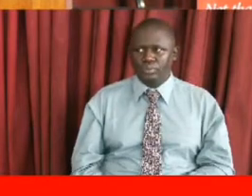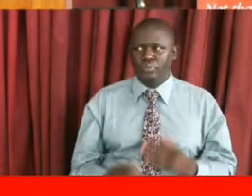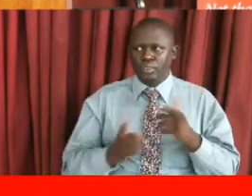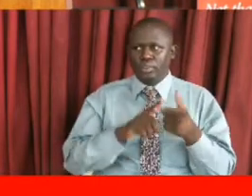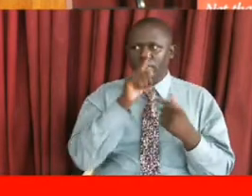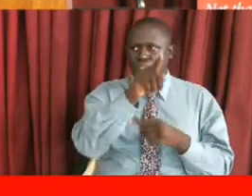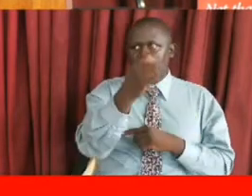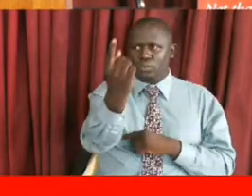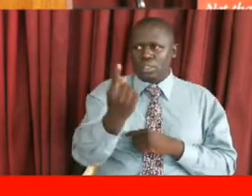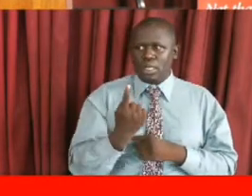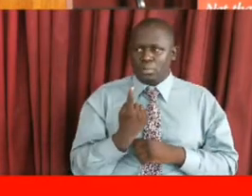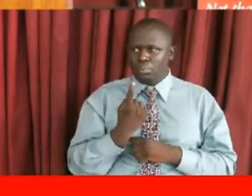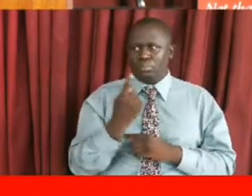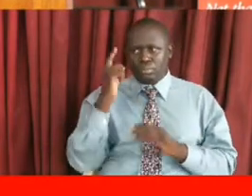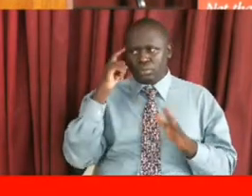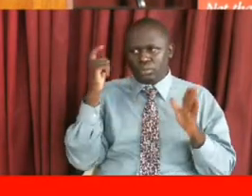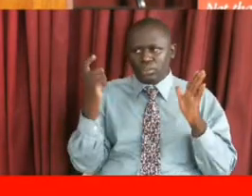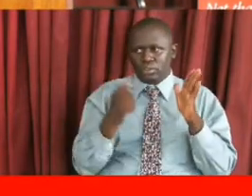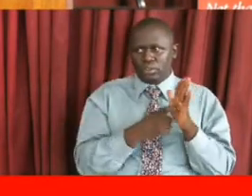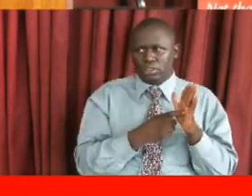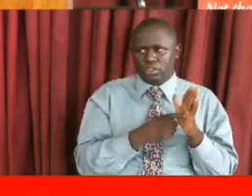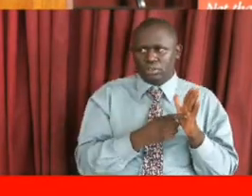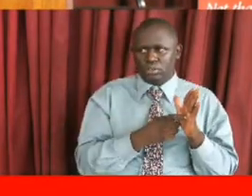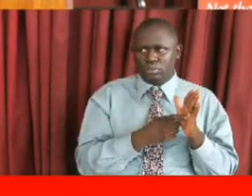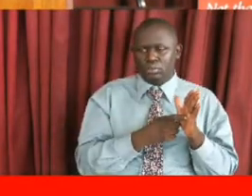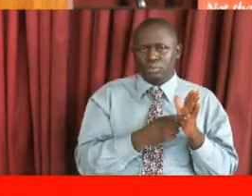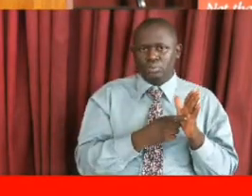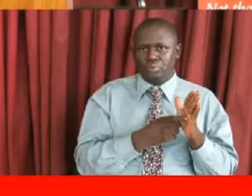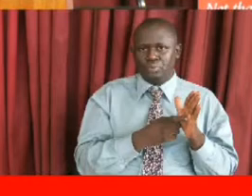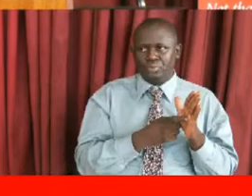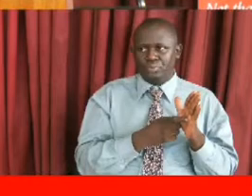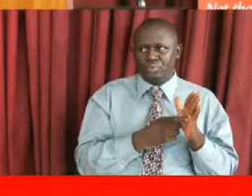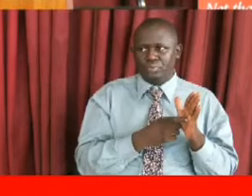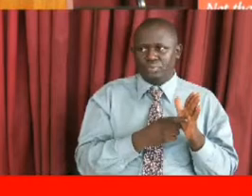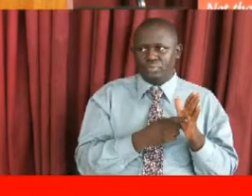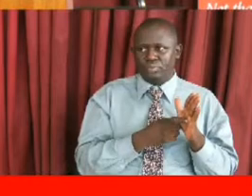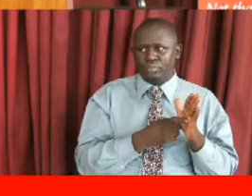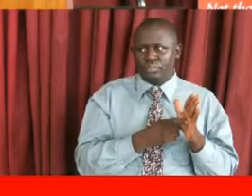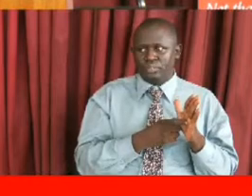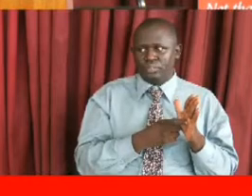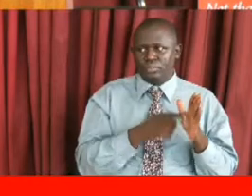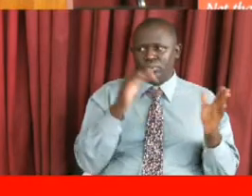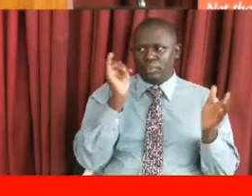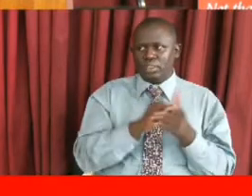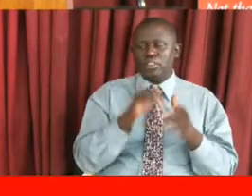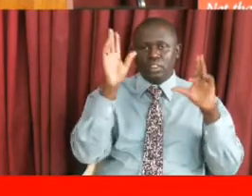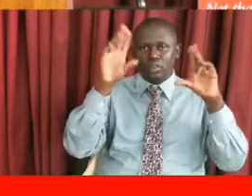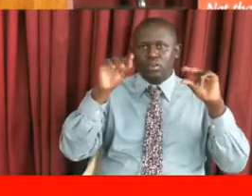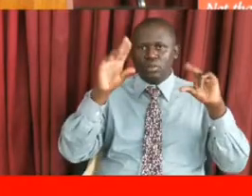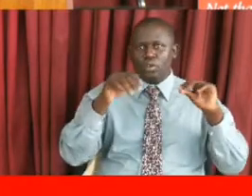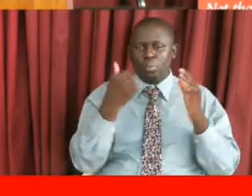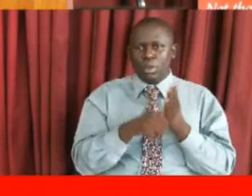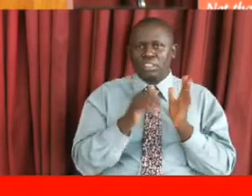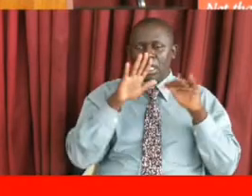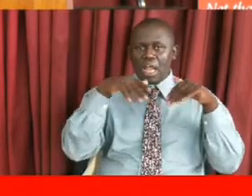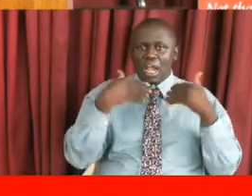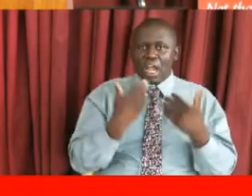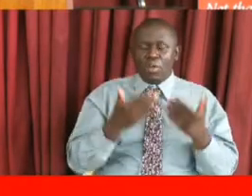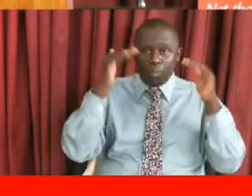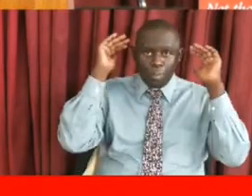a recognition amen no matter how much God Is